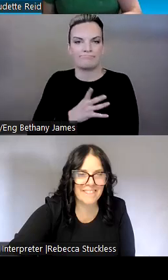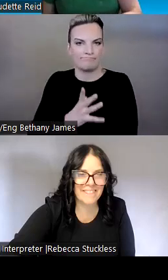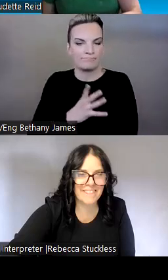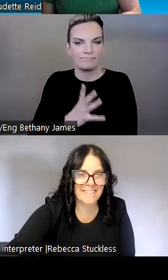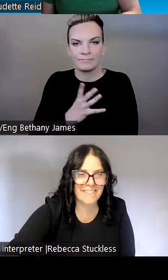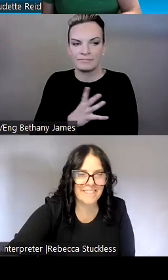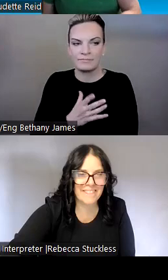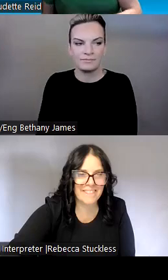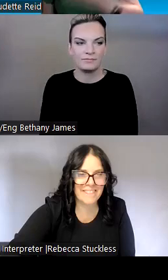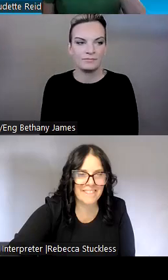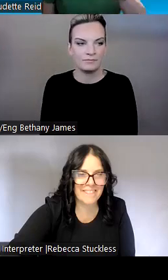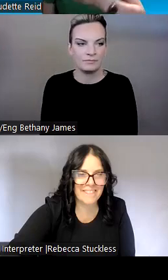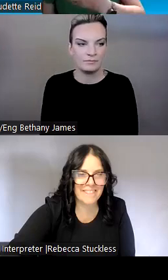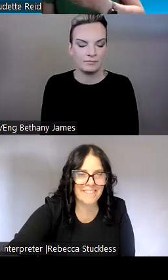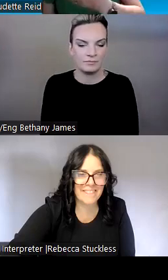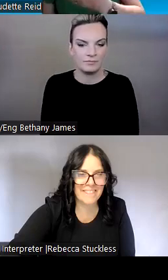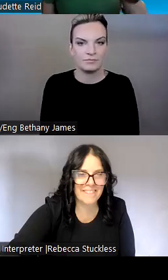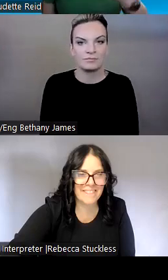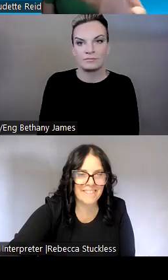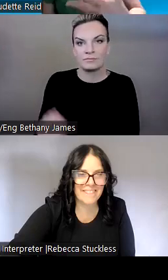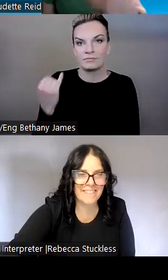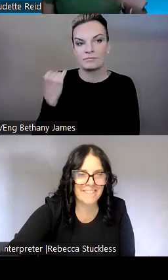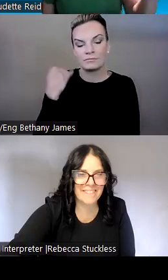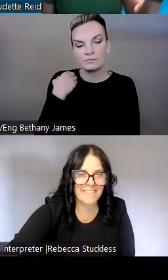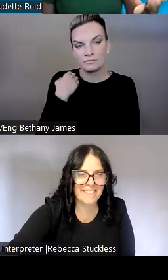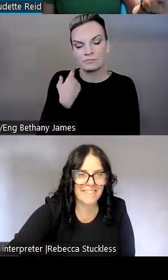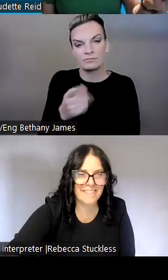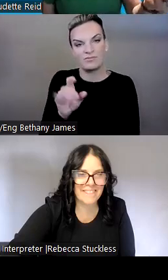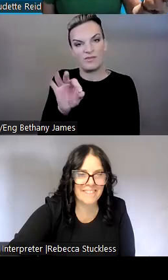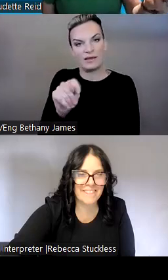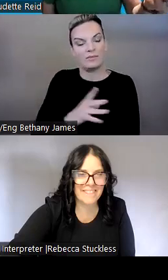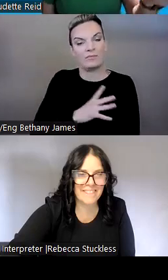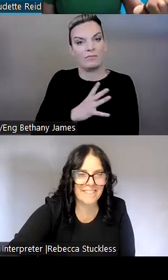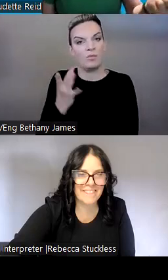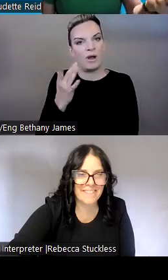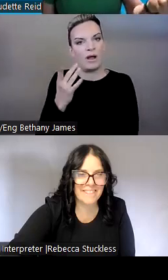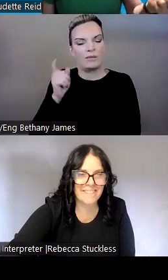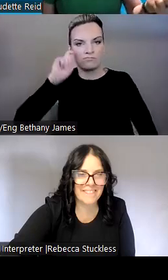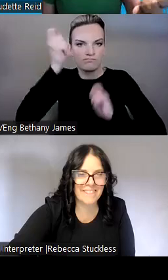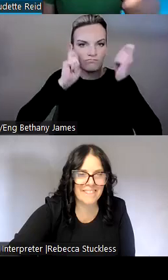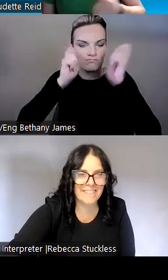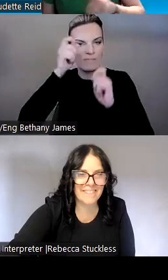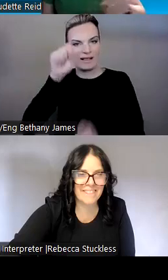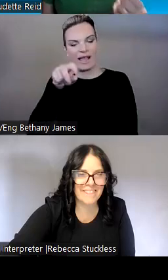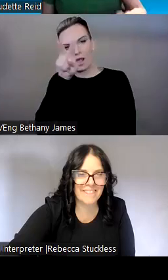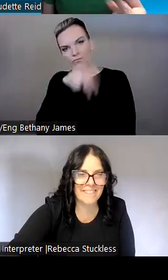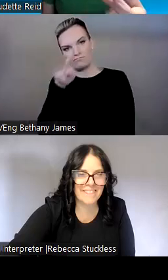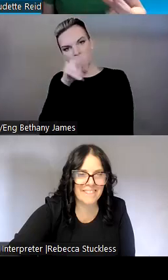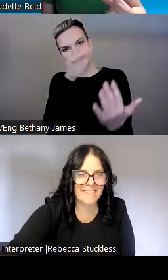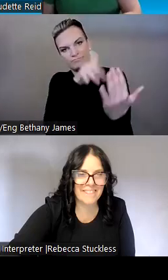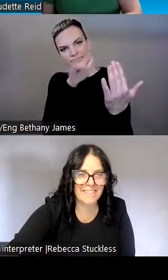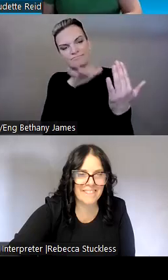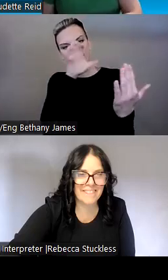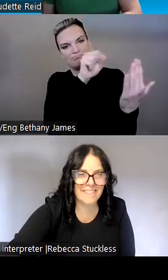you are relying on facial expression and gestures to get an understanding of what somebody is saying. It's